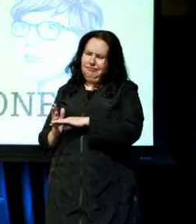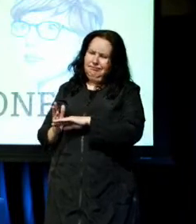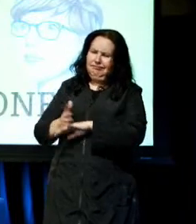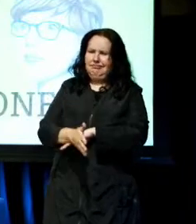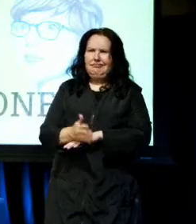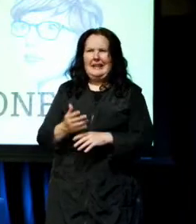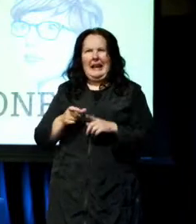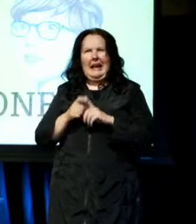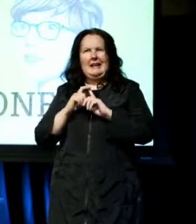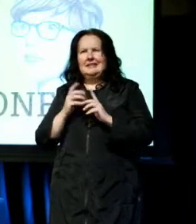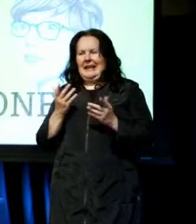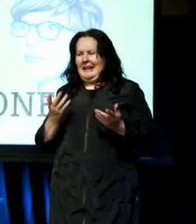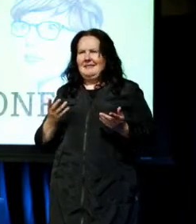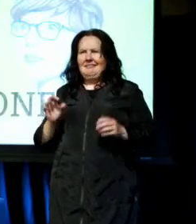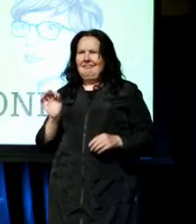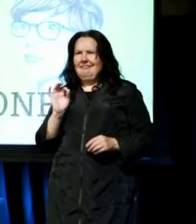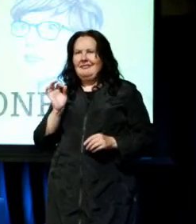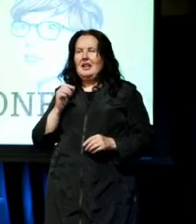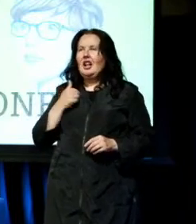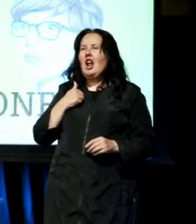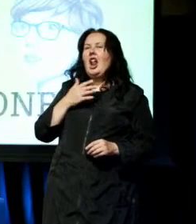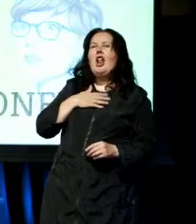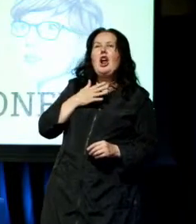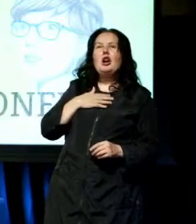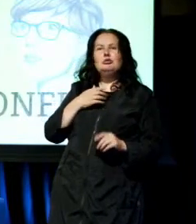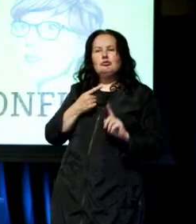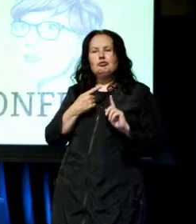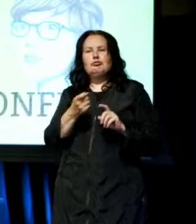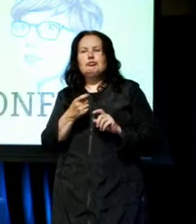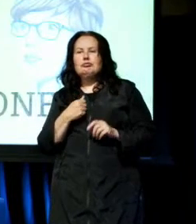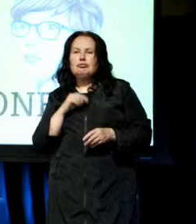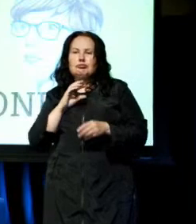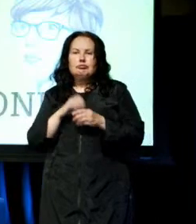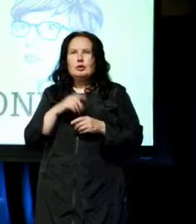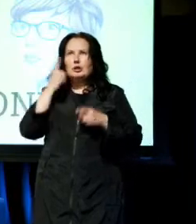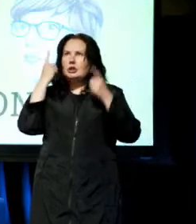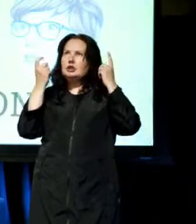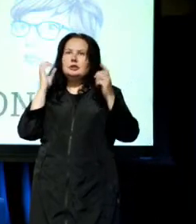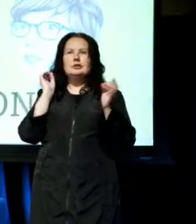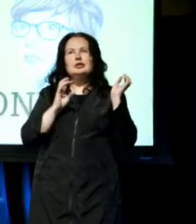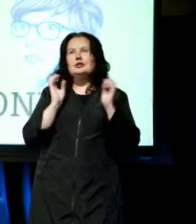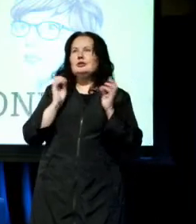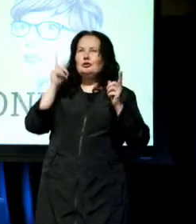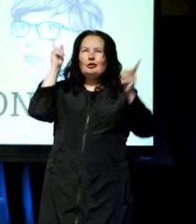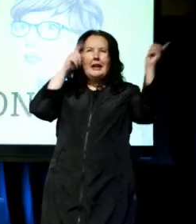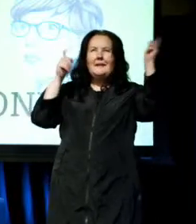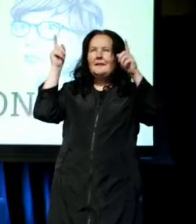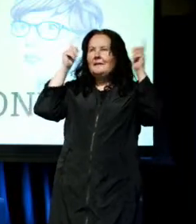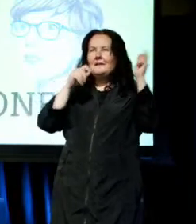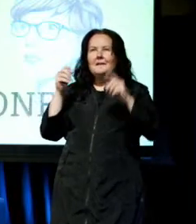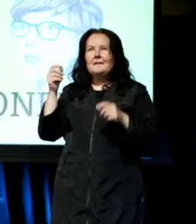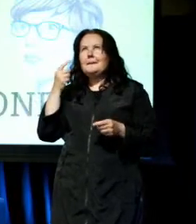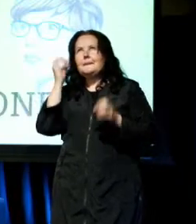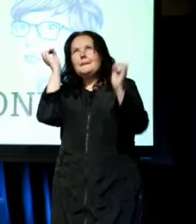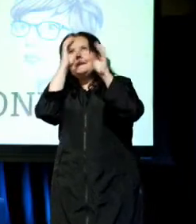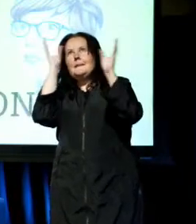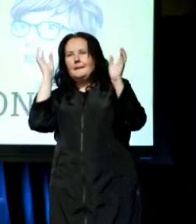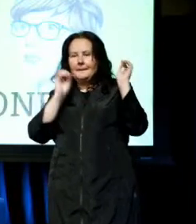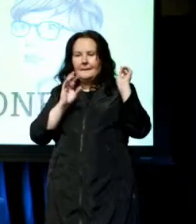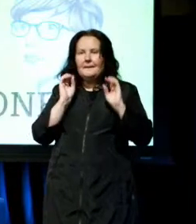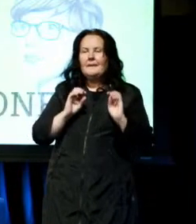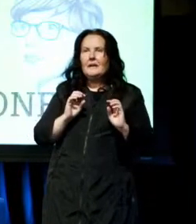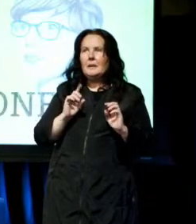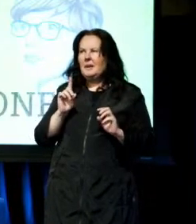I'm attracted to just being like able to, you know, it's ideas and creativity and stuff like that. But then there are these